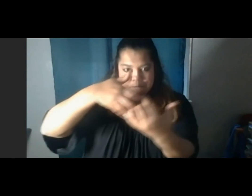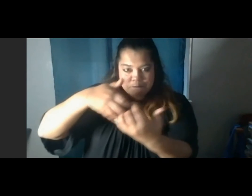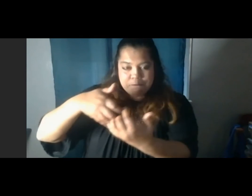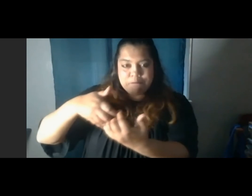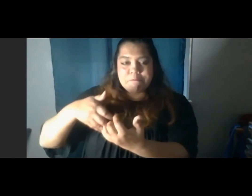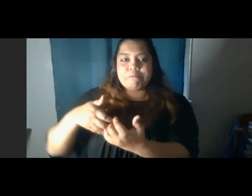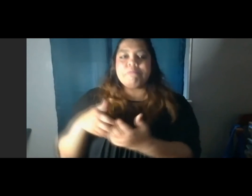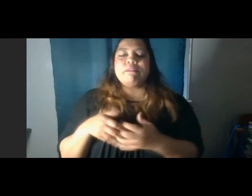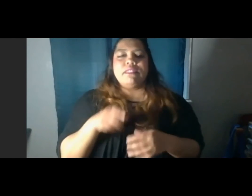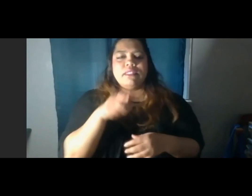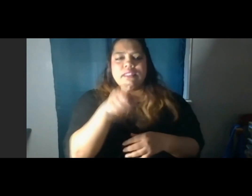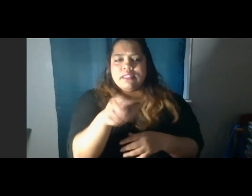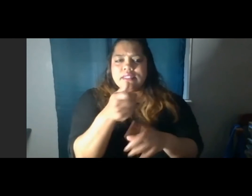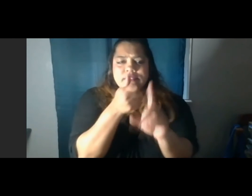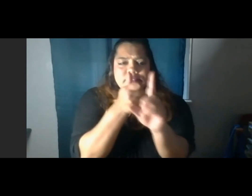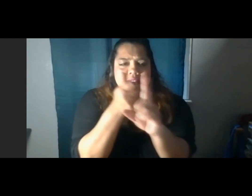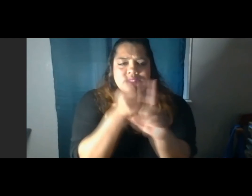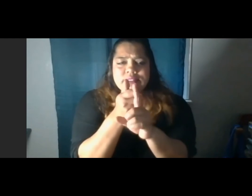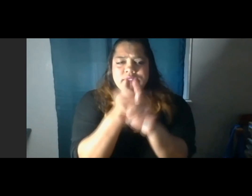You are enough.